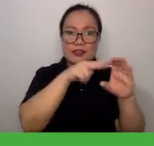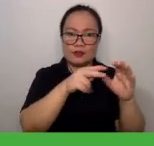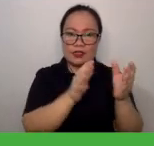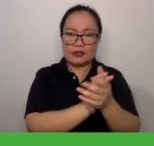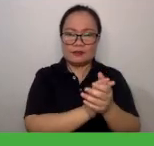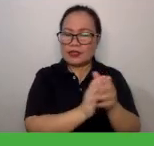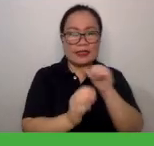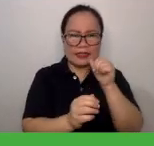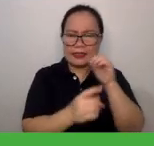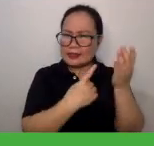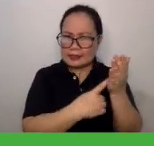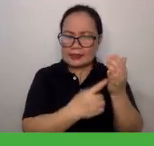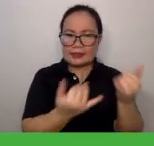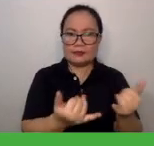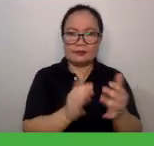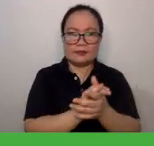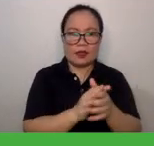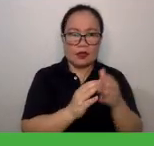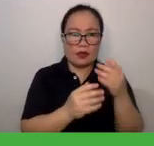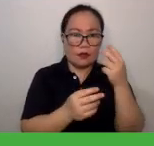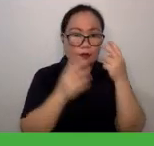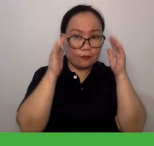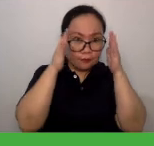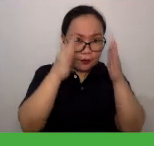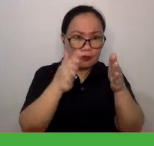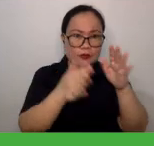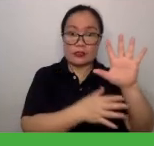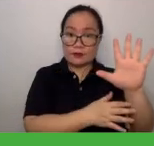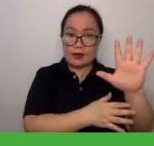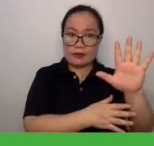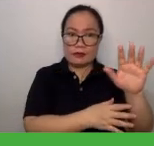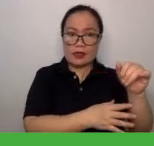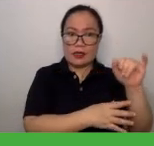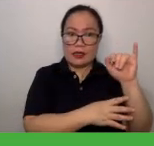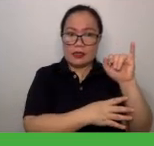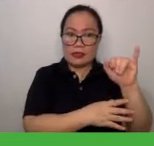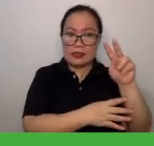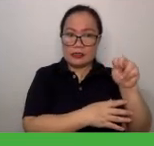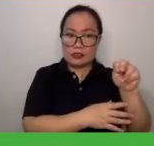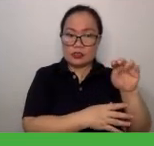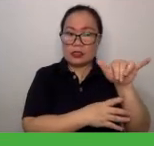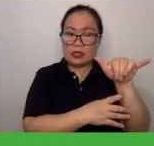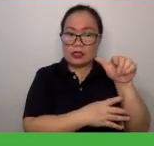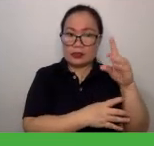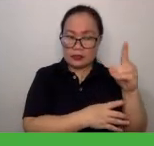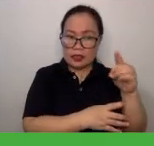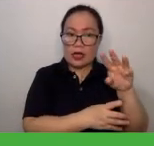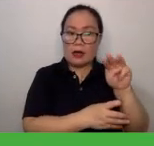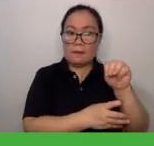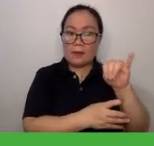natin to. Okay? So, focus tayo dito sa 5. Okay?